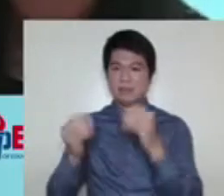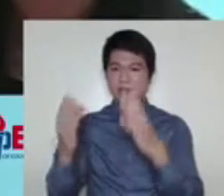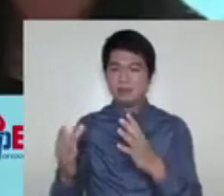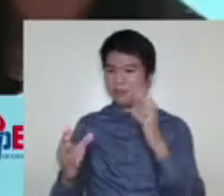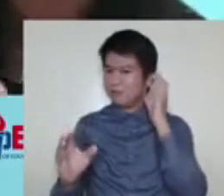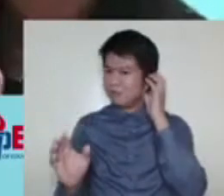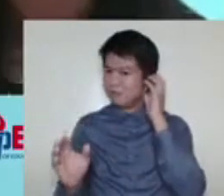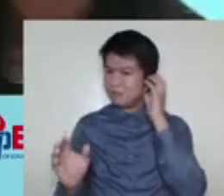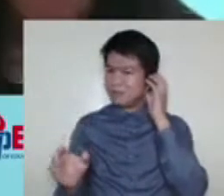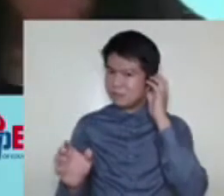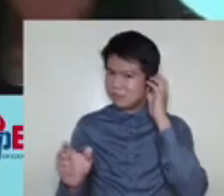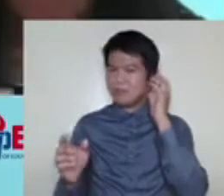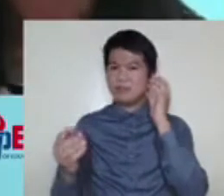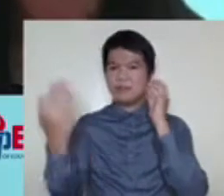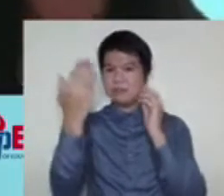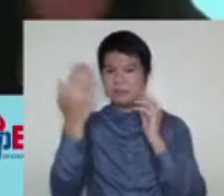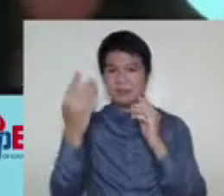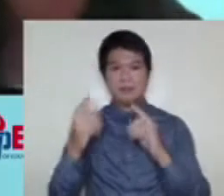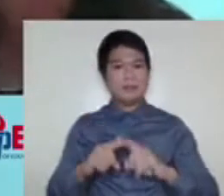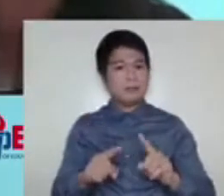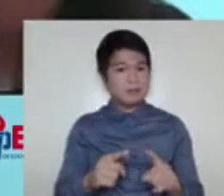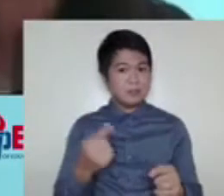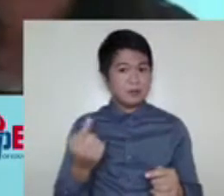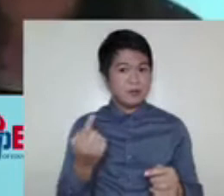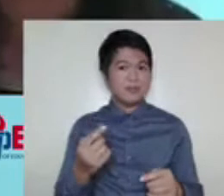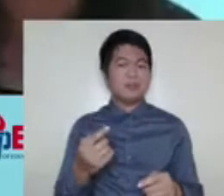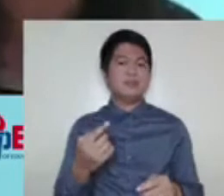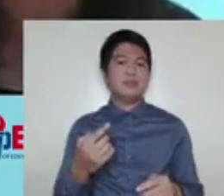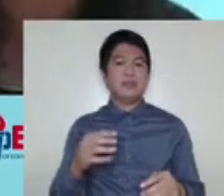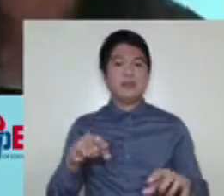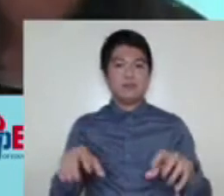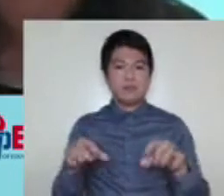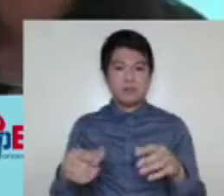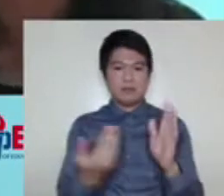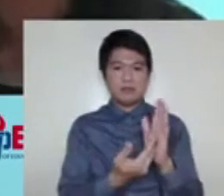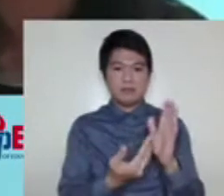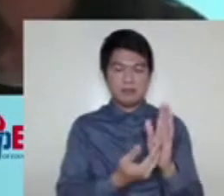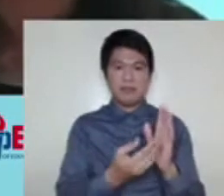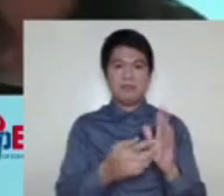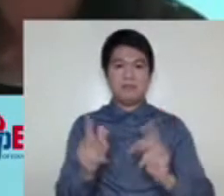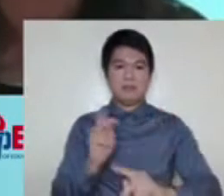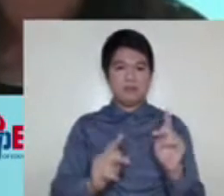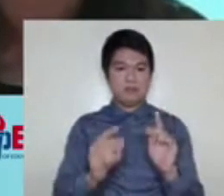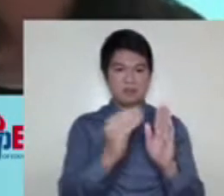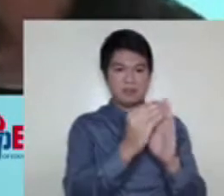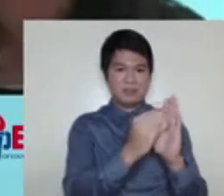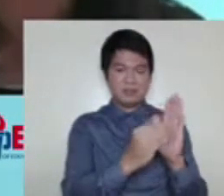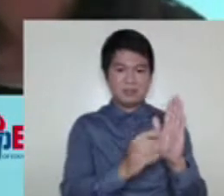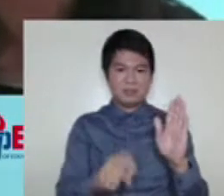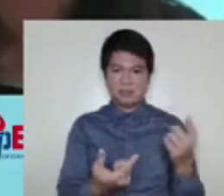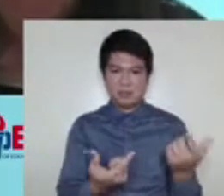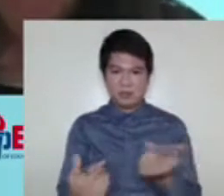the difference comes down to your MOVs and your performance indicators. So pagdating sa ating mga